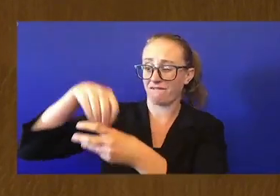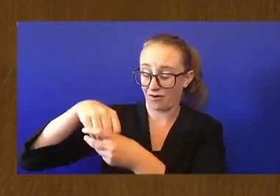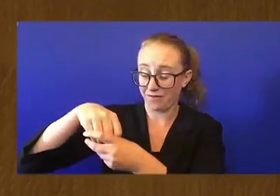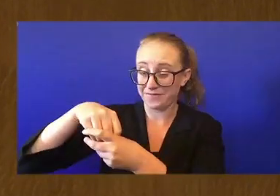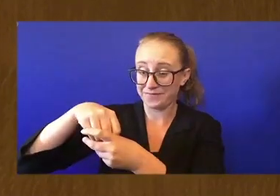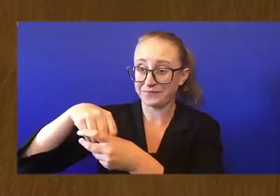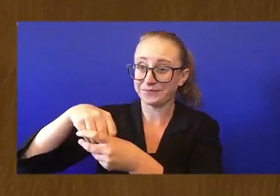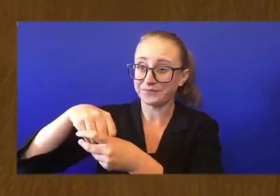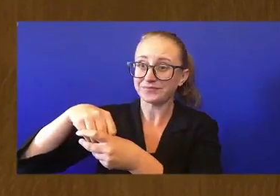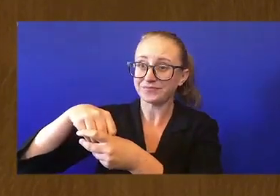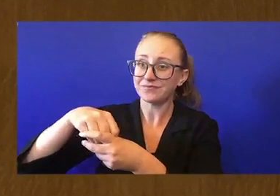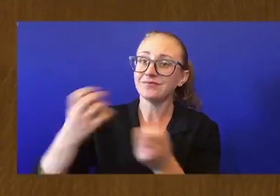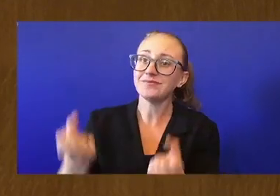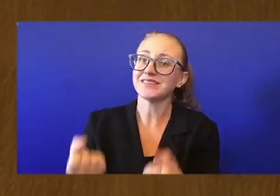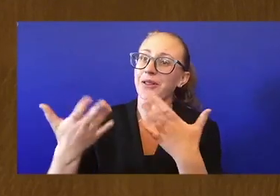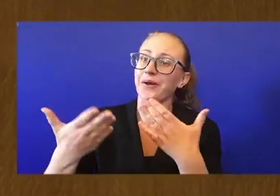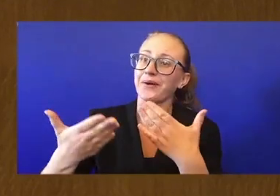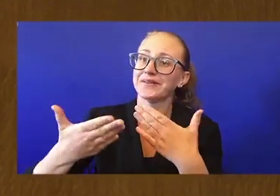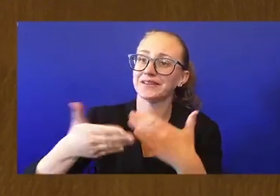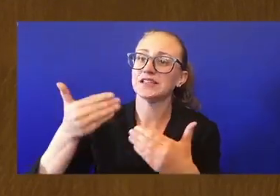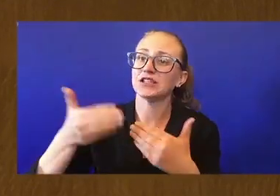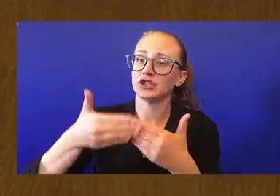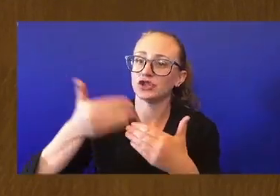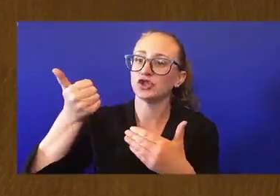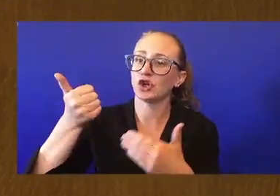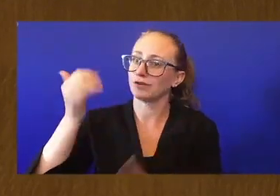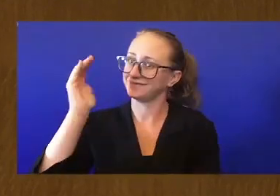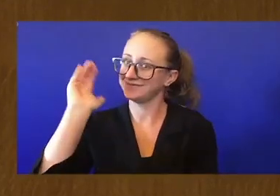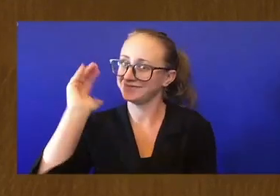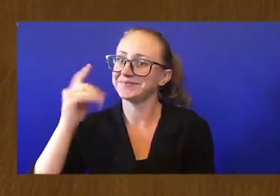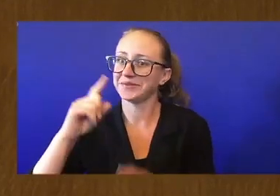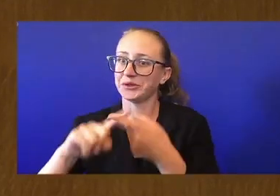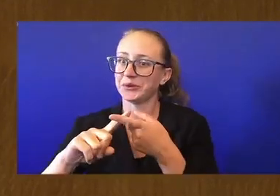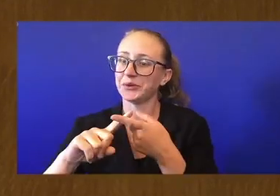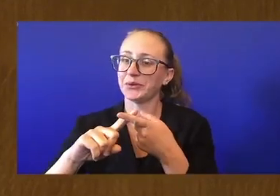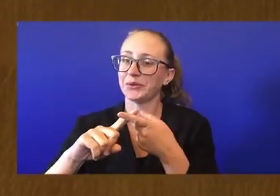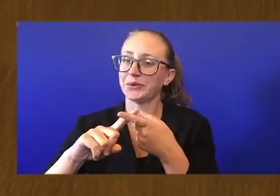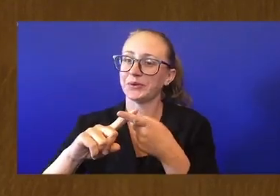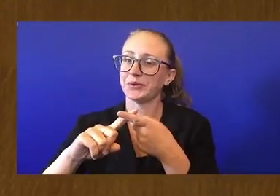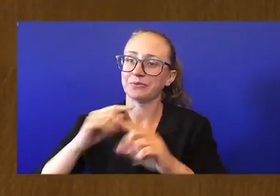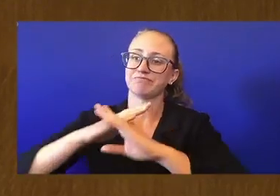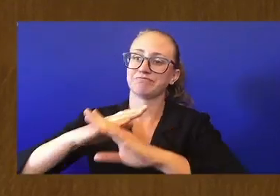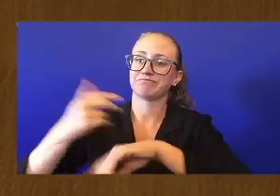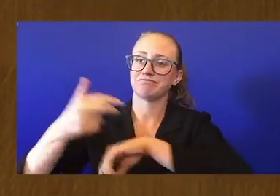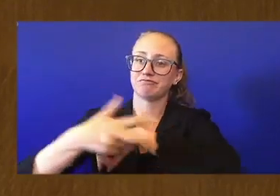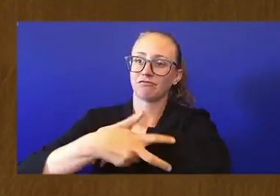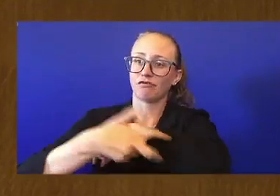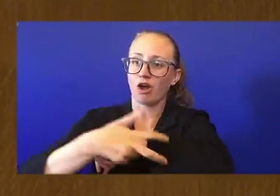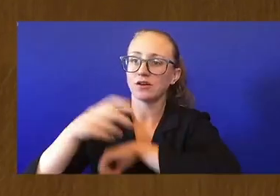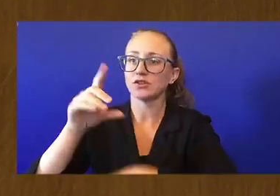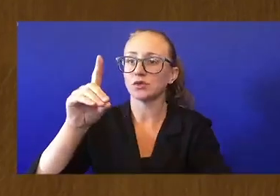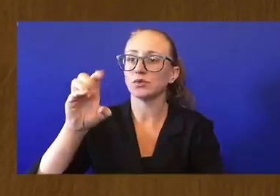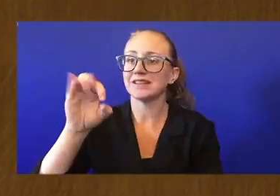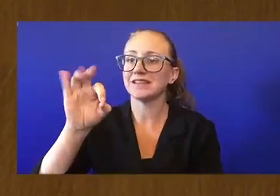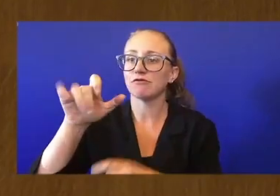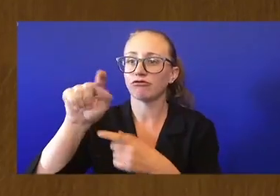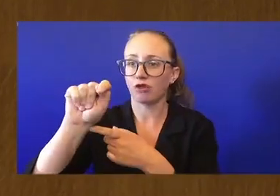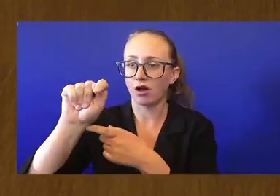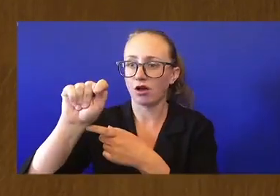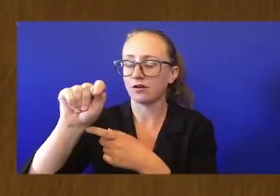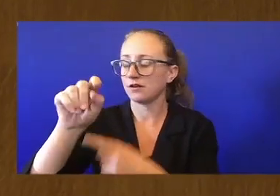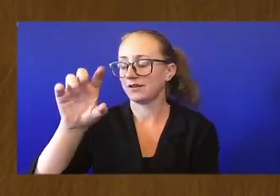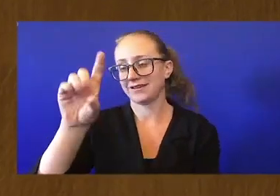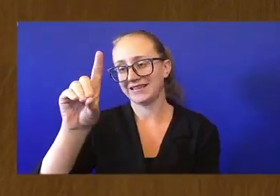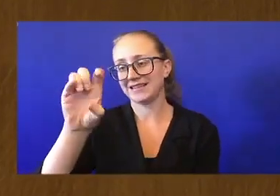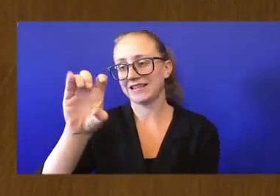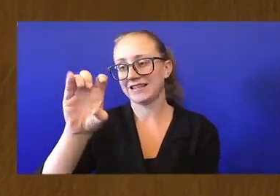it's a lot easier, seemingly, to defraud. I've never heard commercial entities,